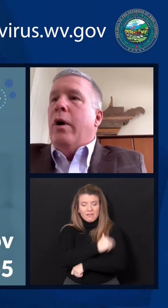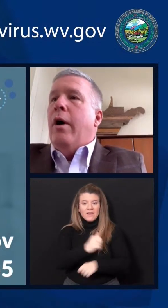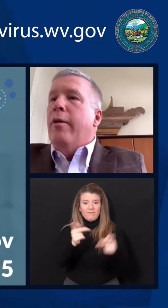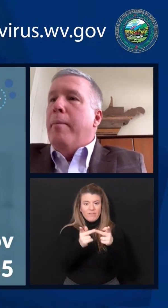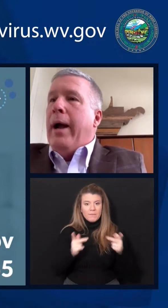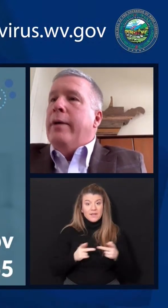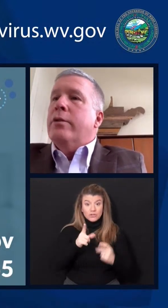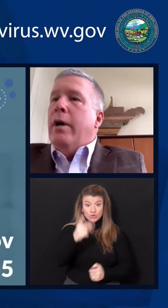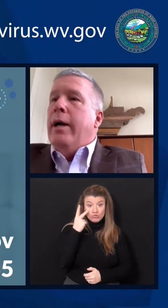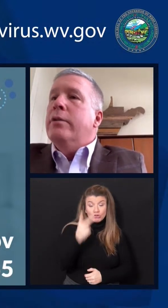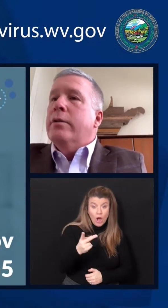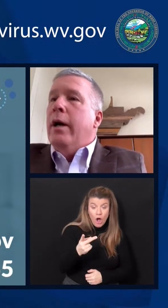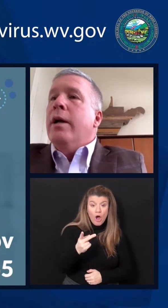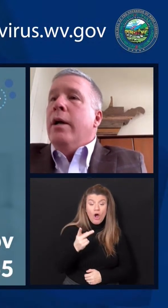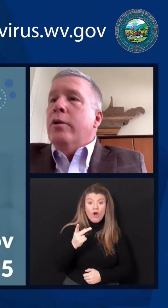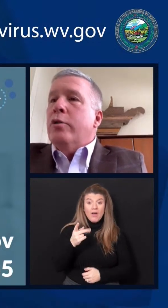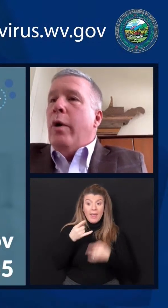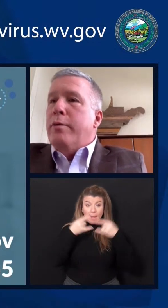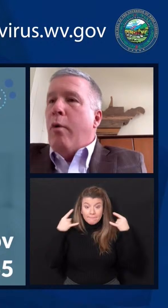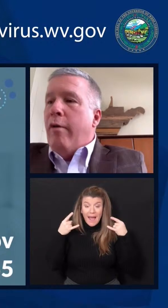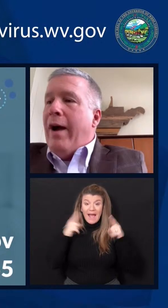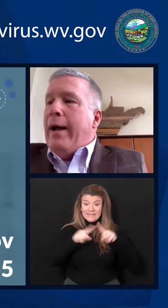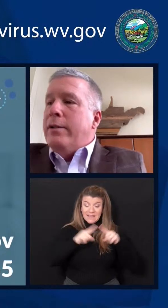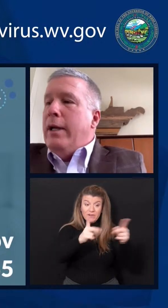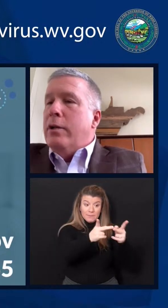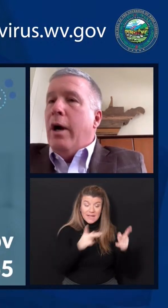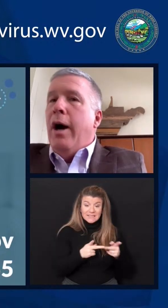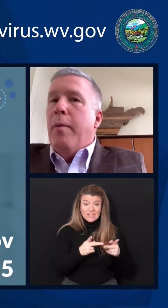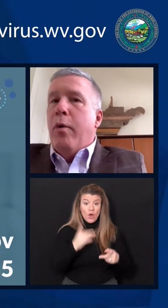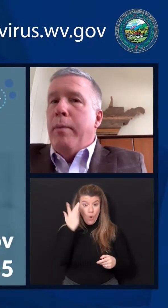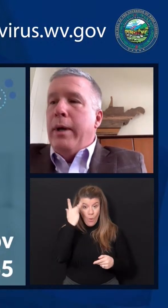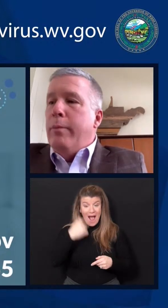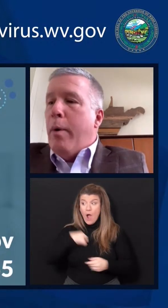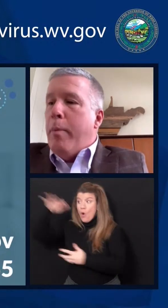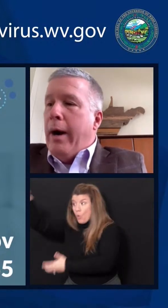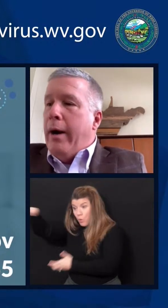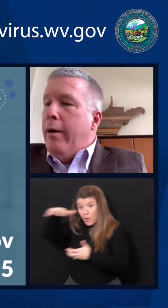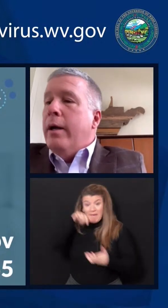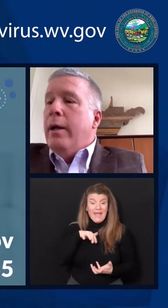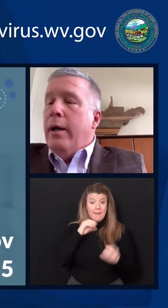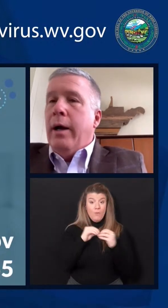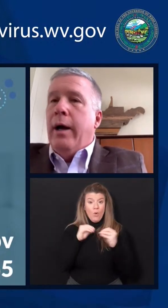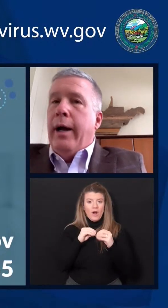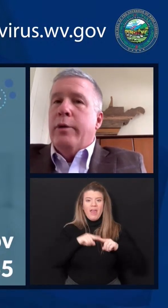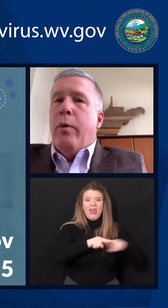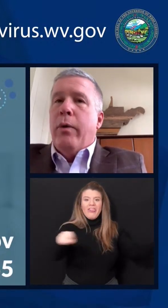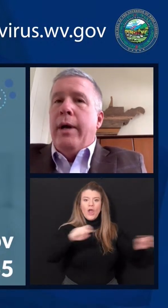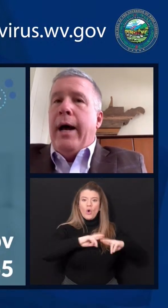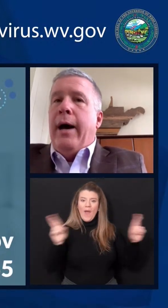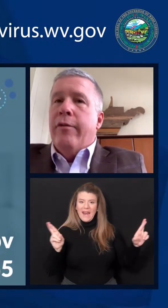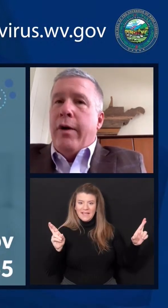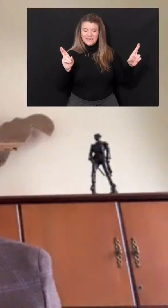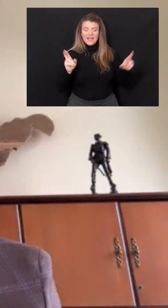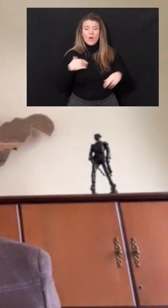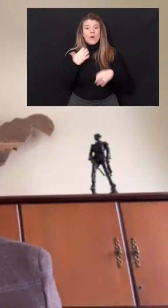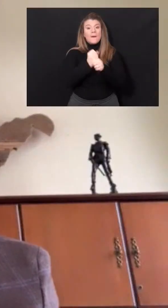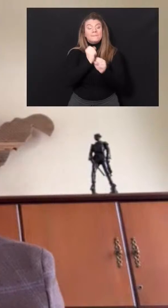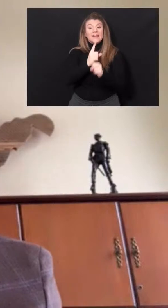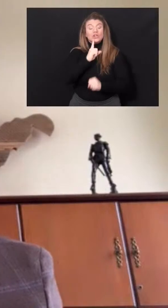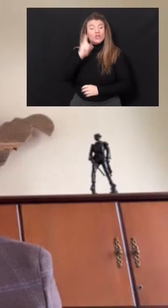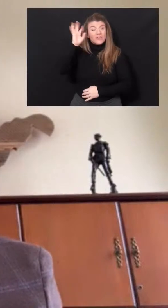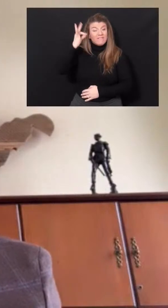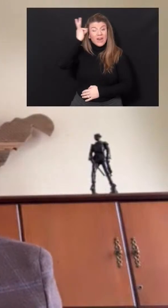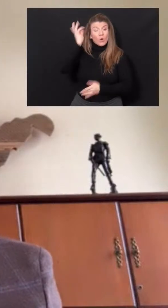you saw, the mass sites. So as more vaccines come, we'll be prepared. As pointed out, the federal